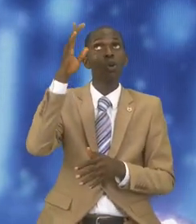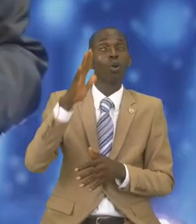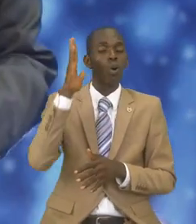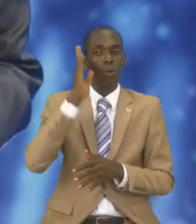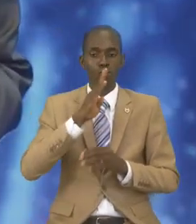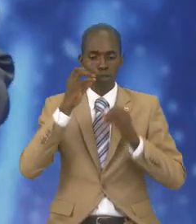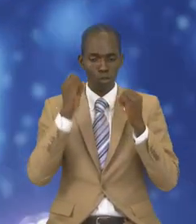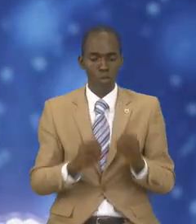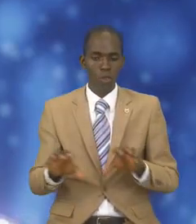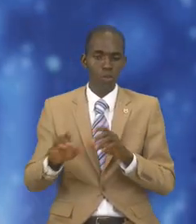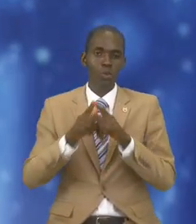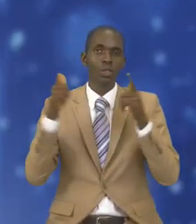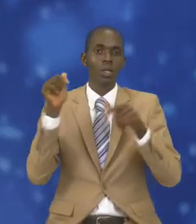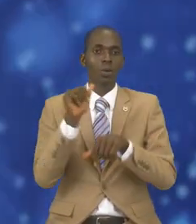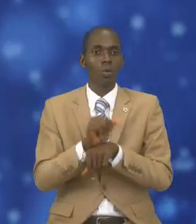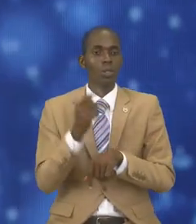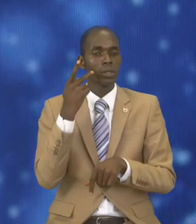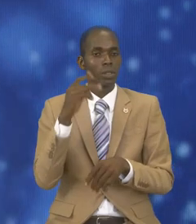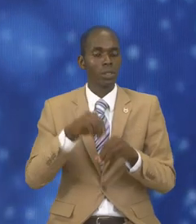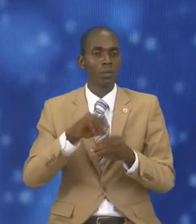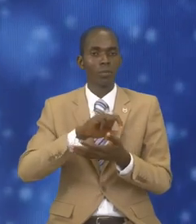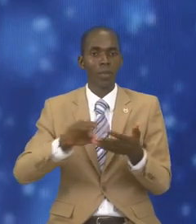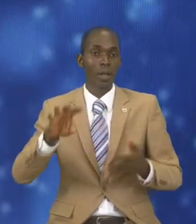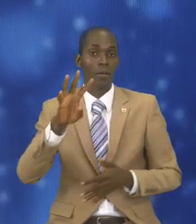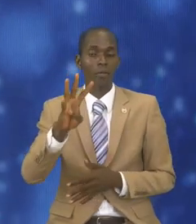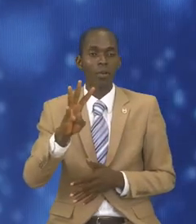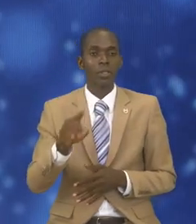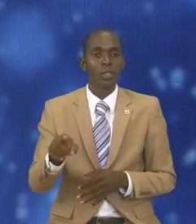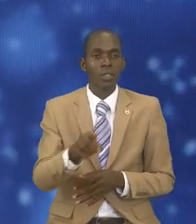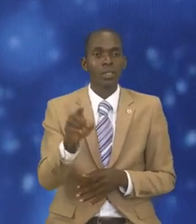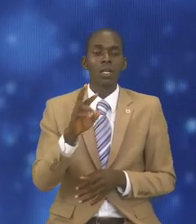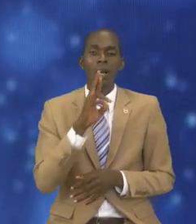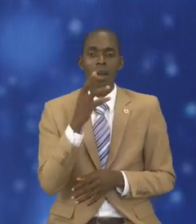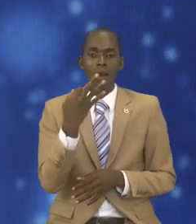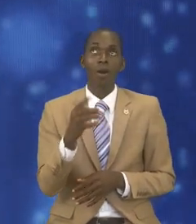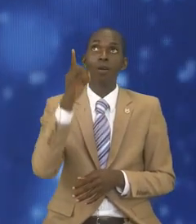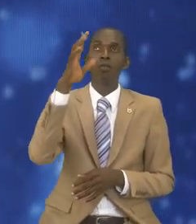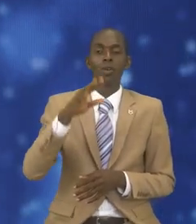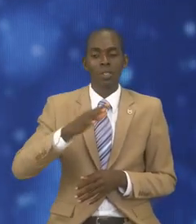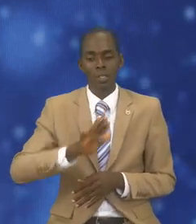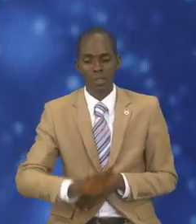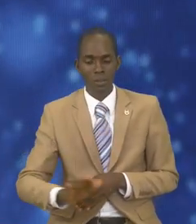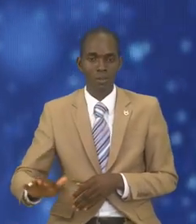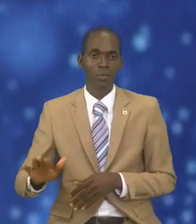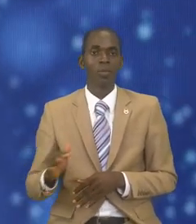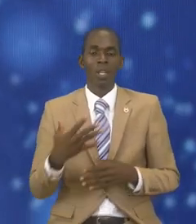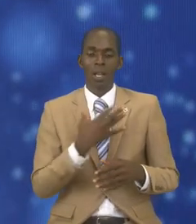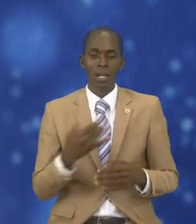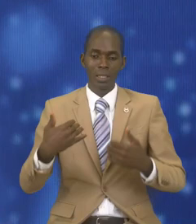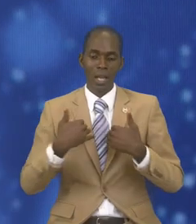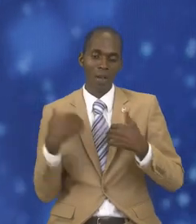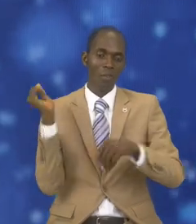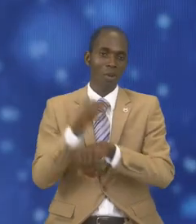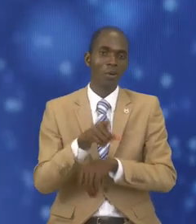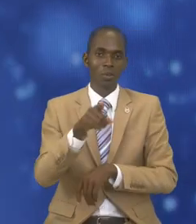do exploits. Look at the next verse here. This is verse 4. Ye of God, little children, and have overcome them. We